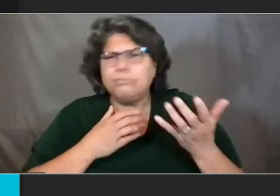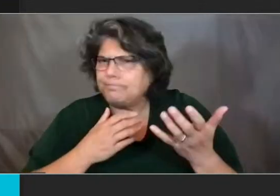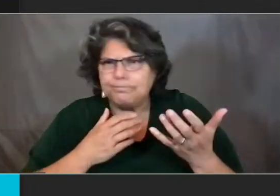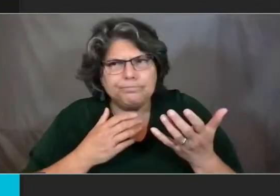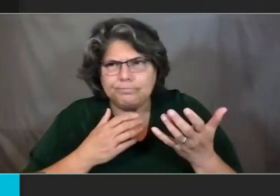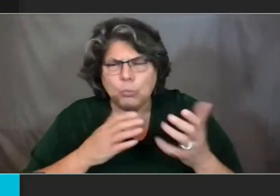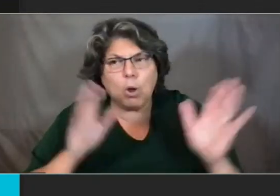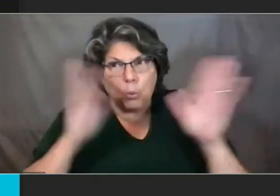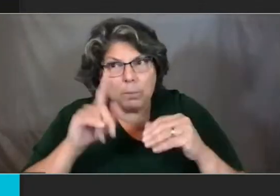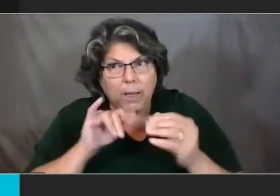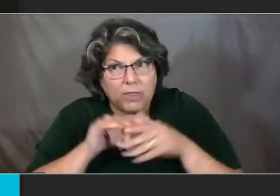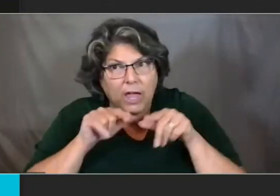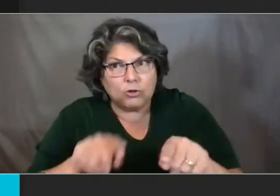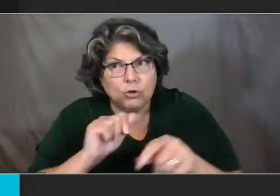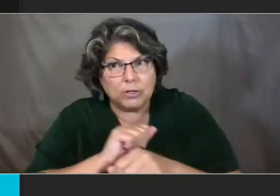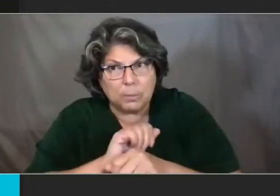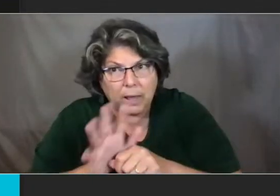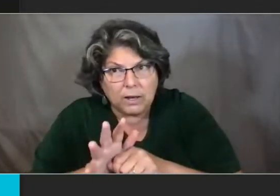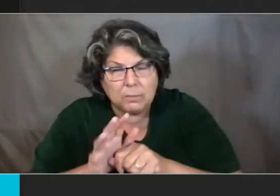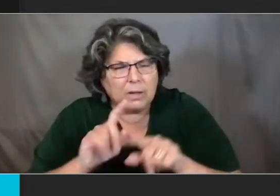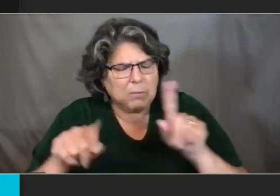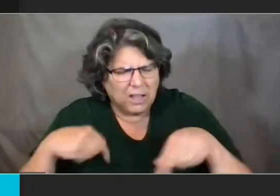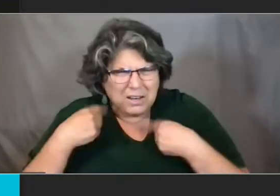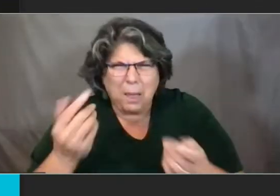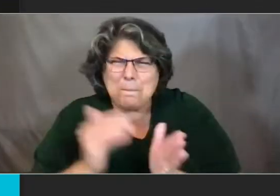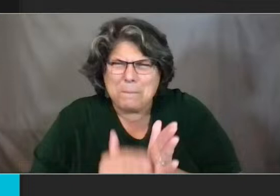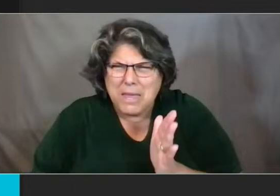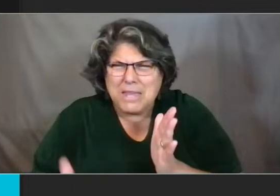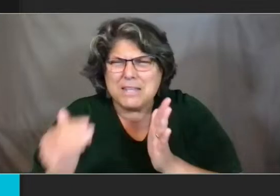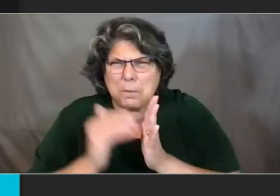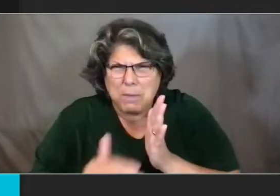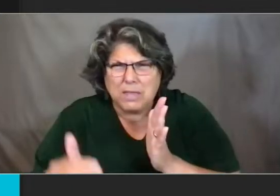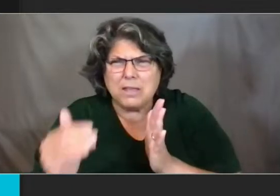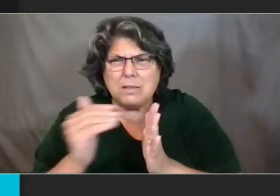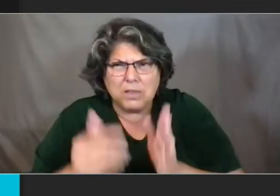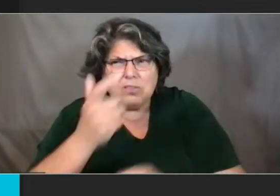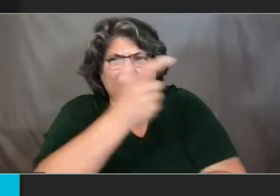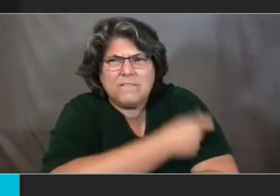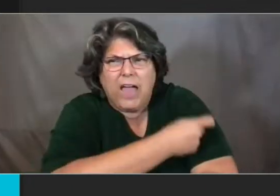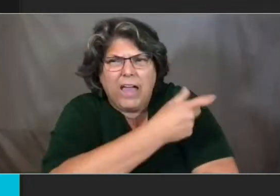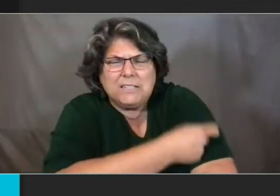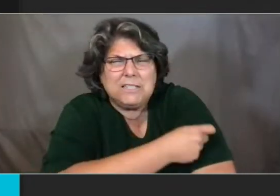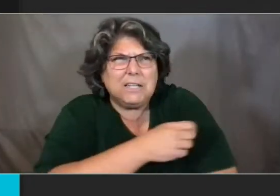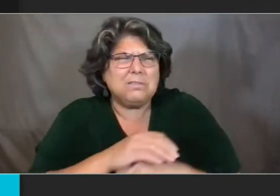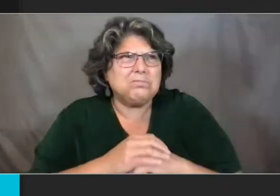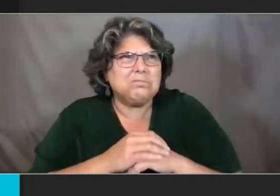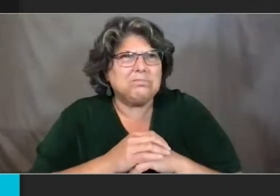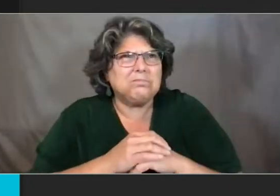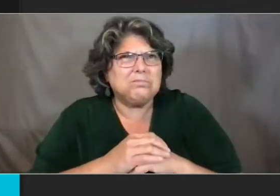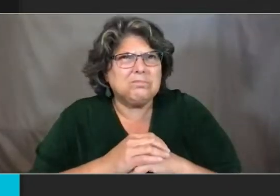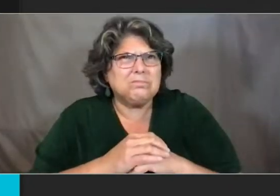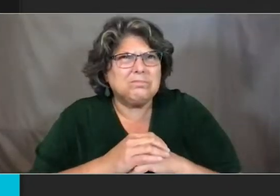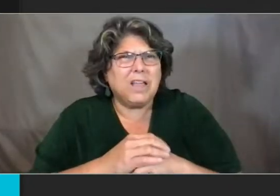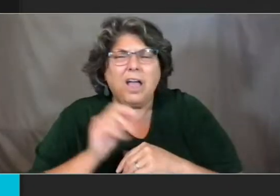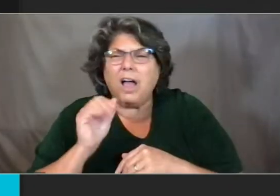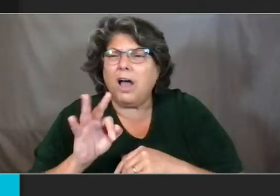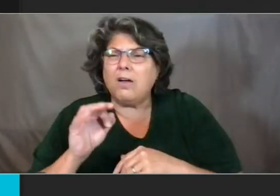we've learned after all of these millions of vaccines we've given that only about 2 people in a